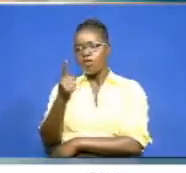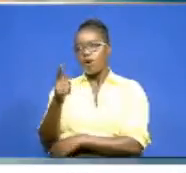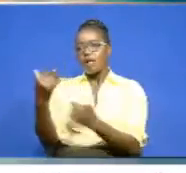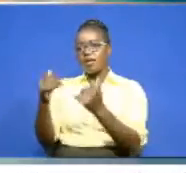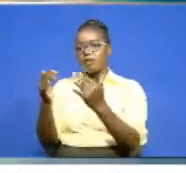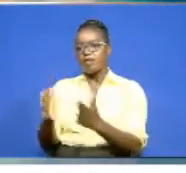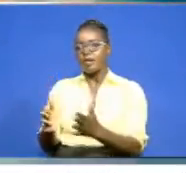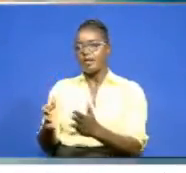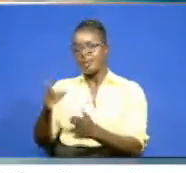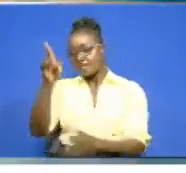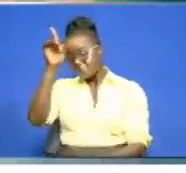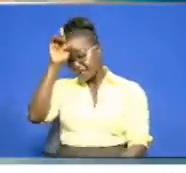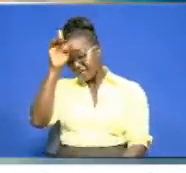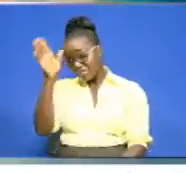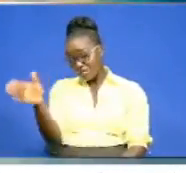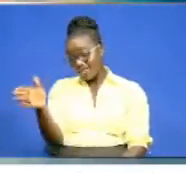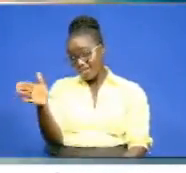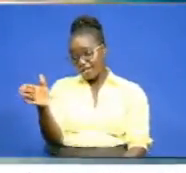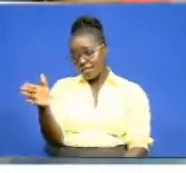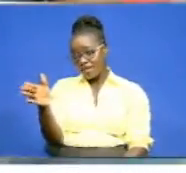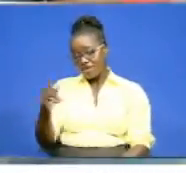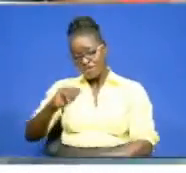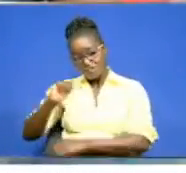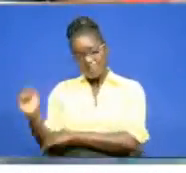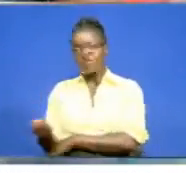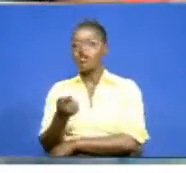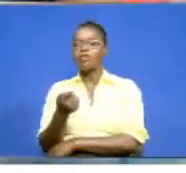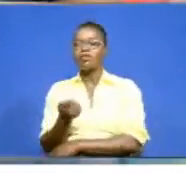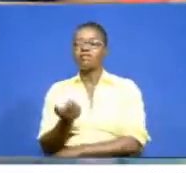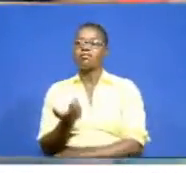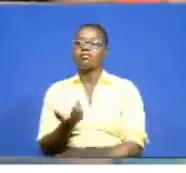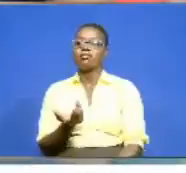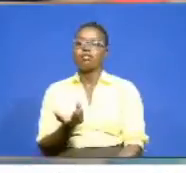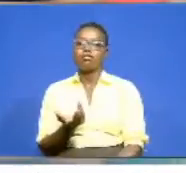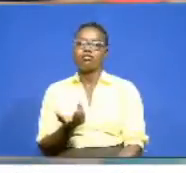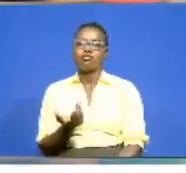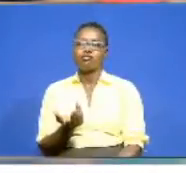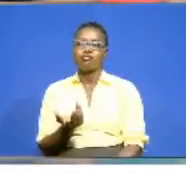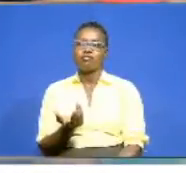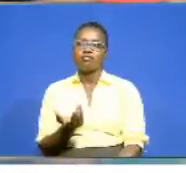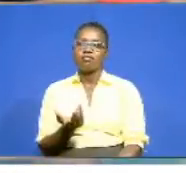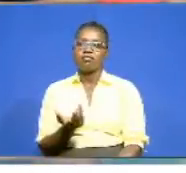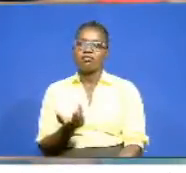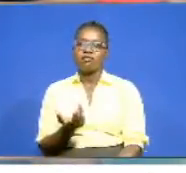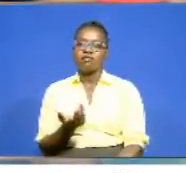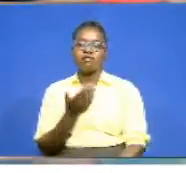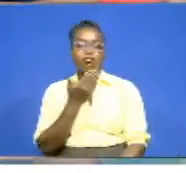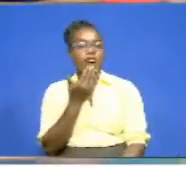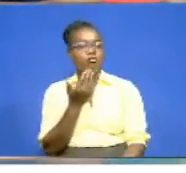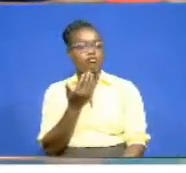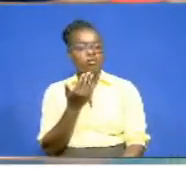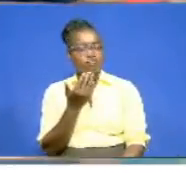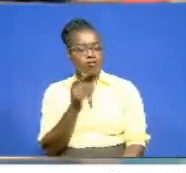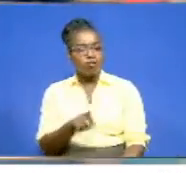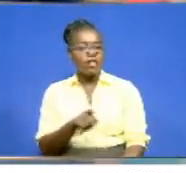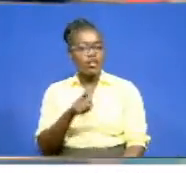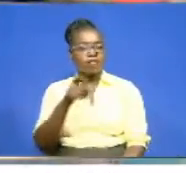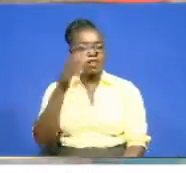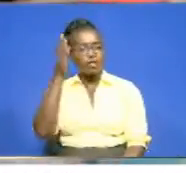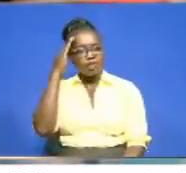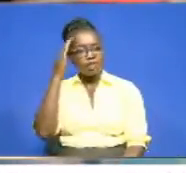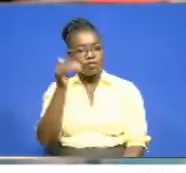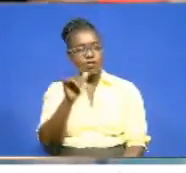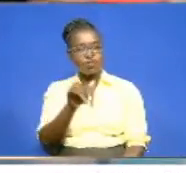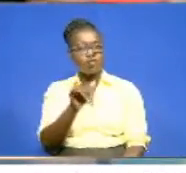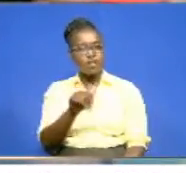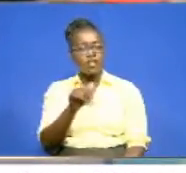anacheza golf? But that, that comes down to other factors too. You need to appreciate, you need to acknowledge that. Yes,